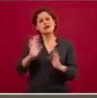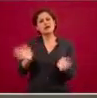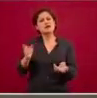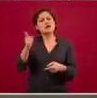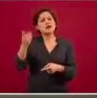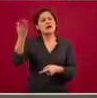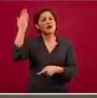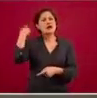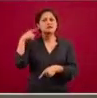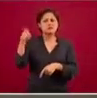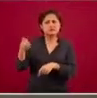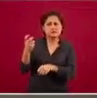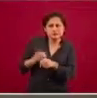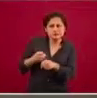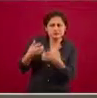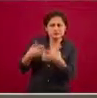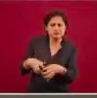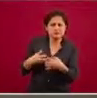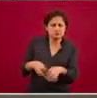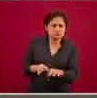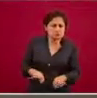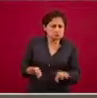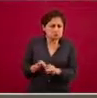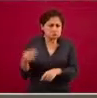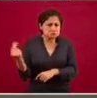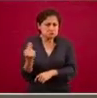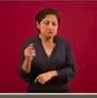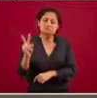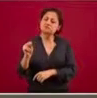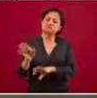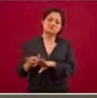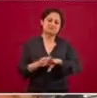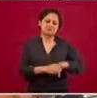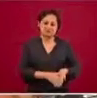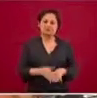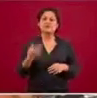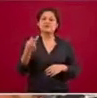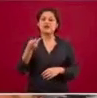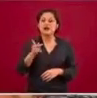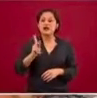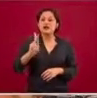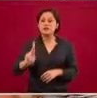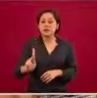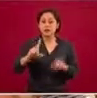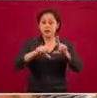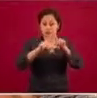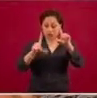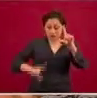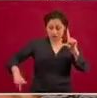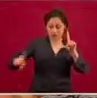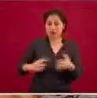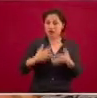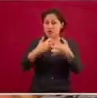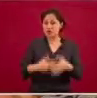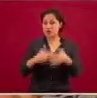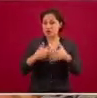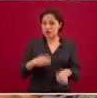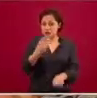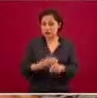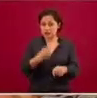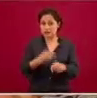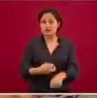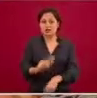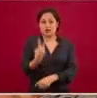biggest industries in Mexico, and you have said that it's not